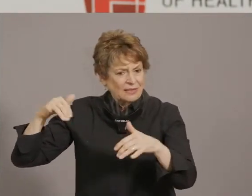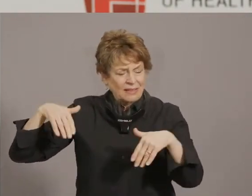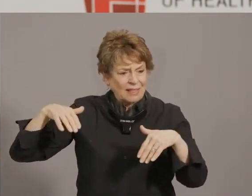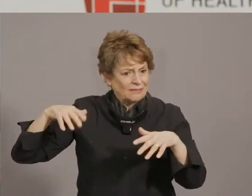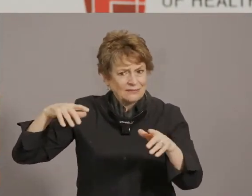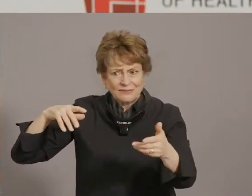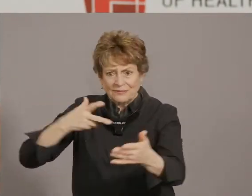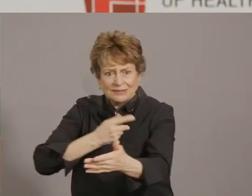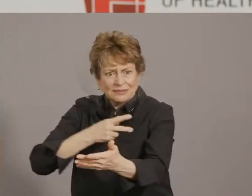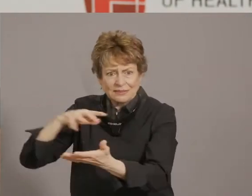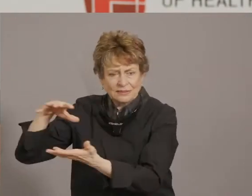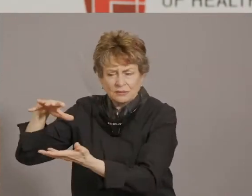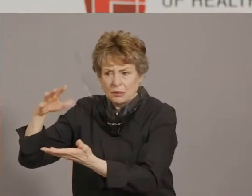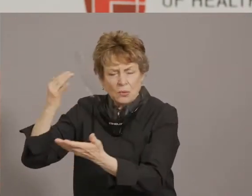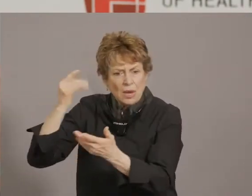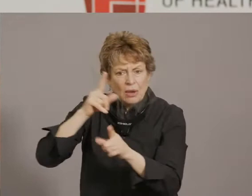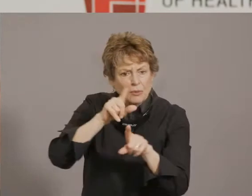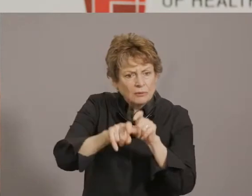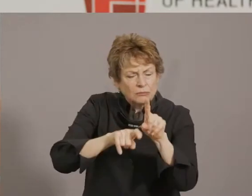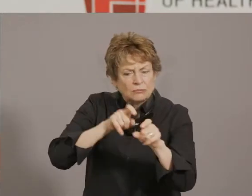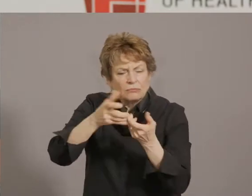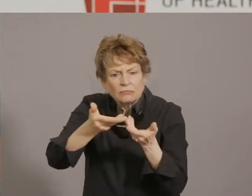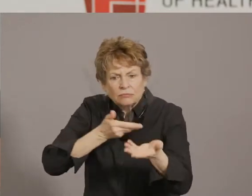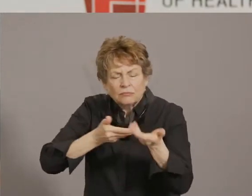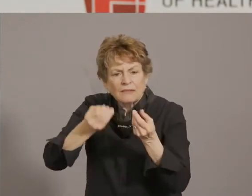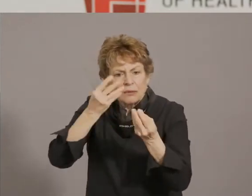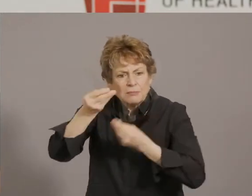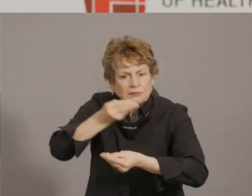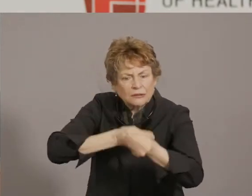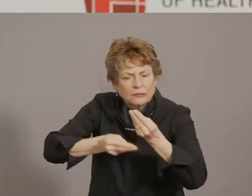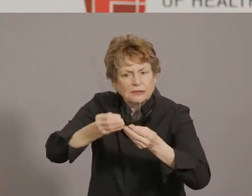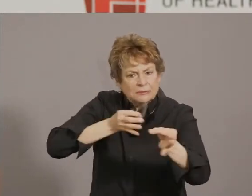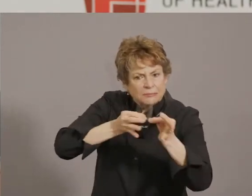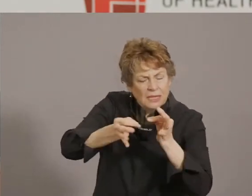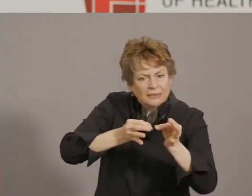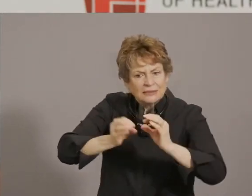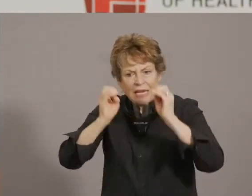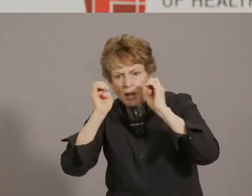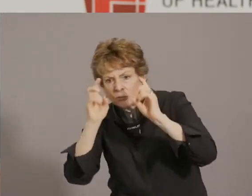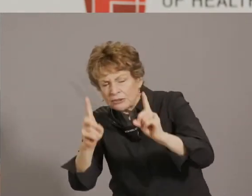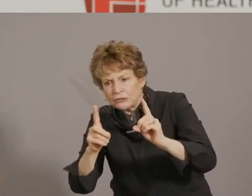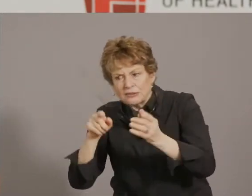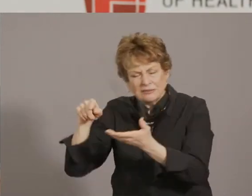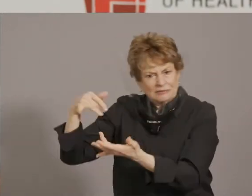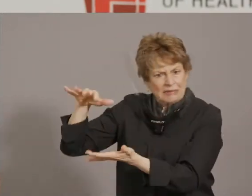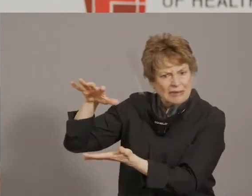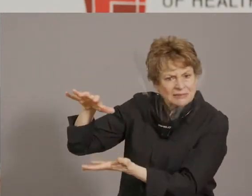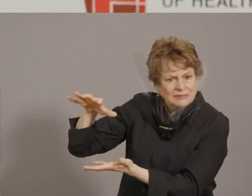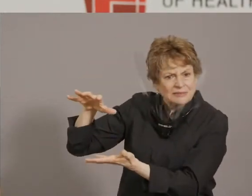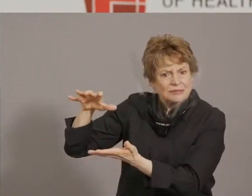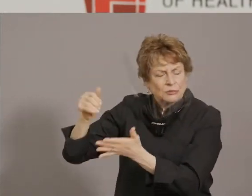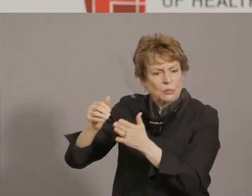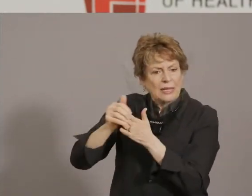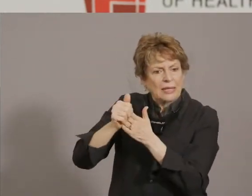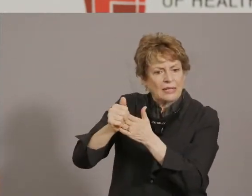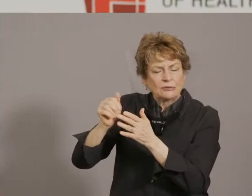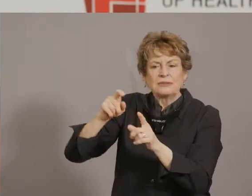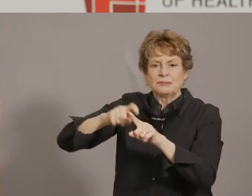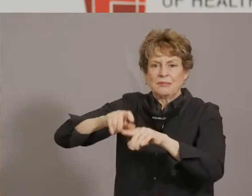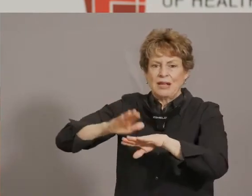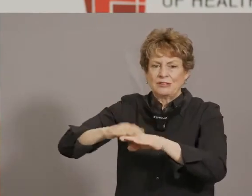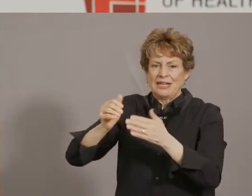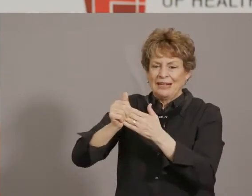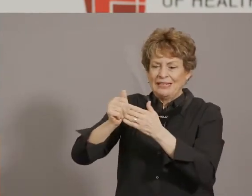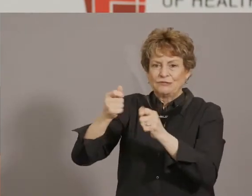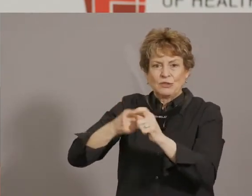them through, provide information, get trusted leaders to talk to those populations, as well as,